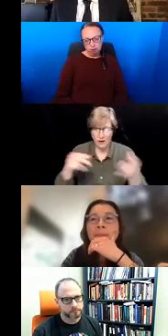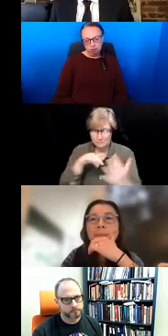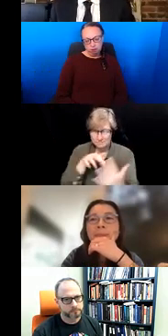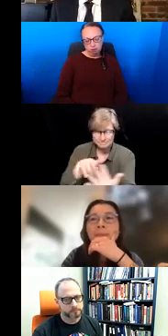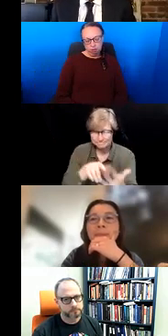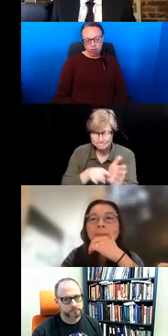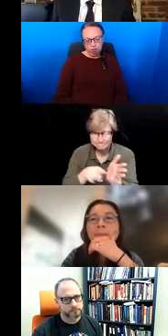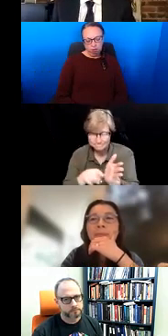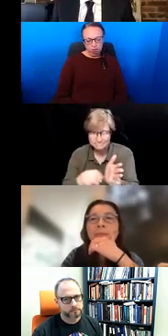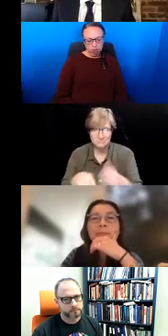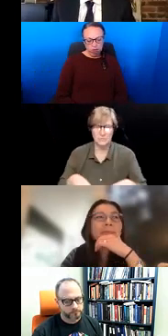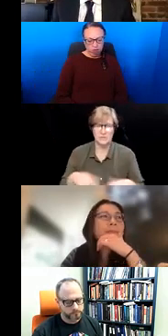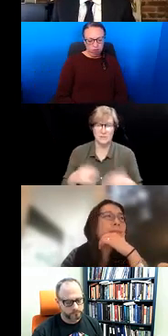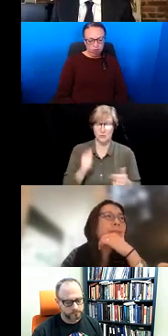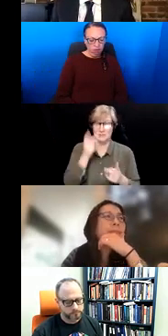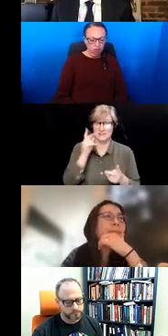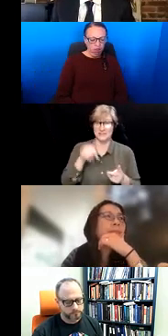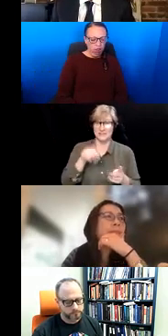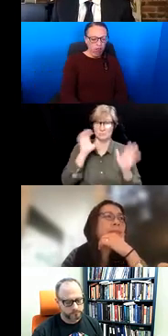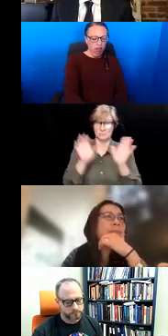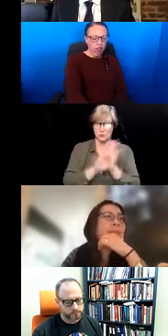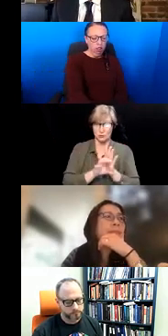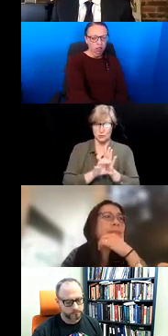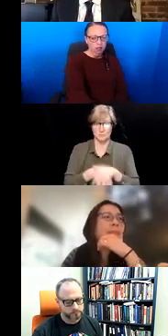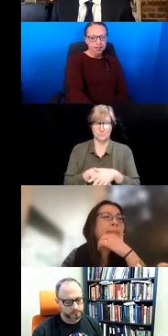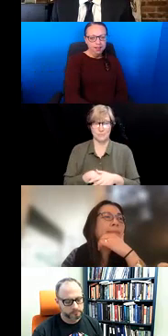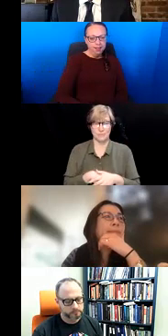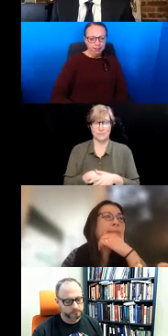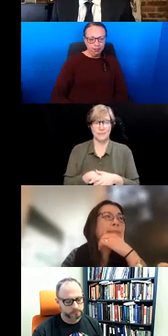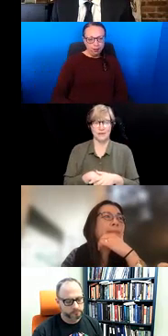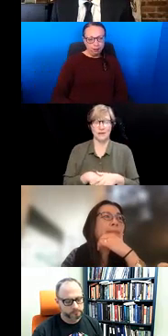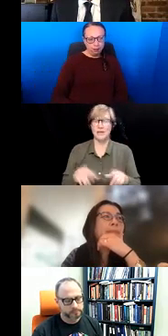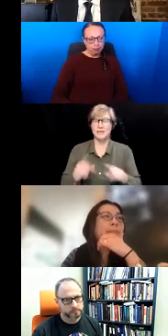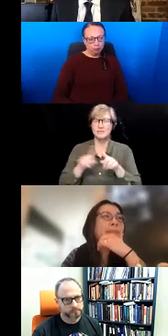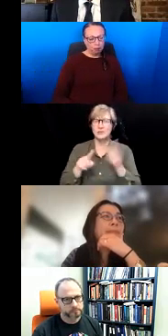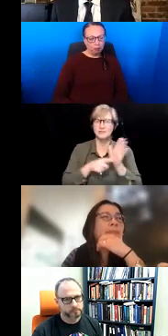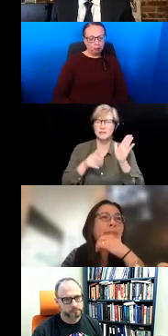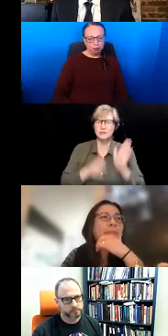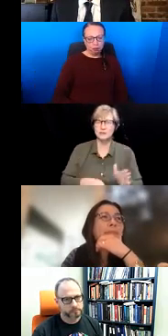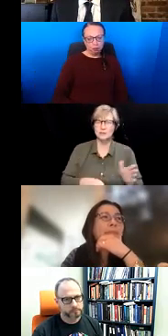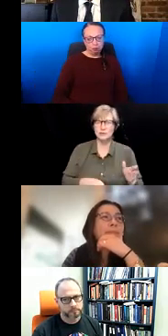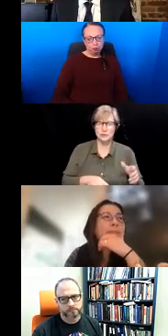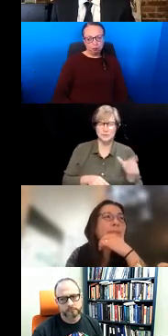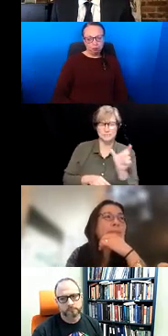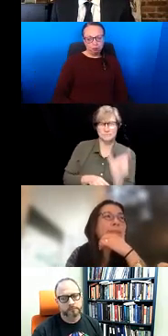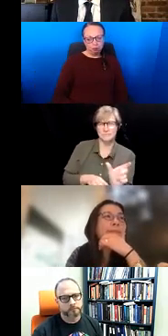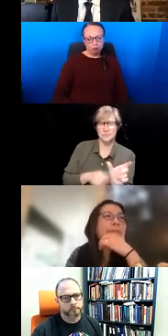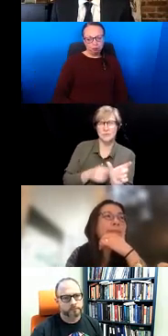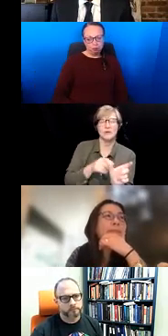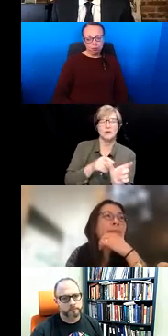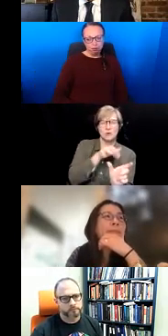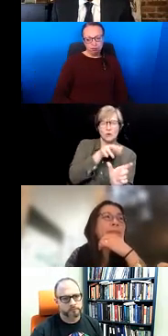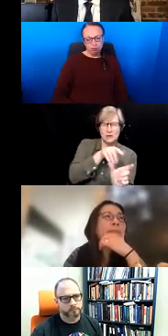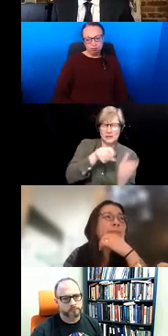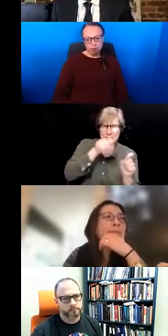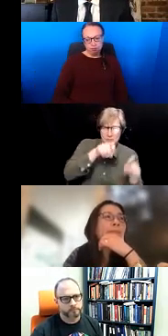this illustration of where people have stimulated, where red circles represent anodal stimulation, black circles